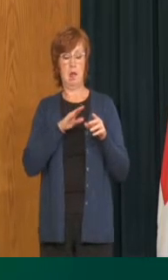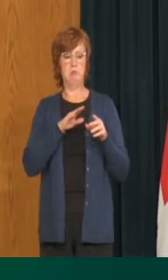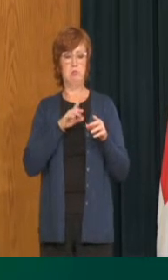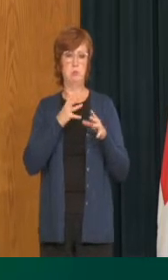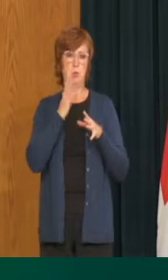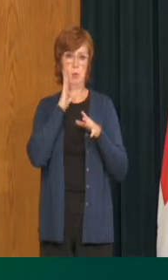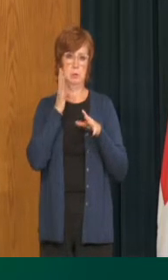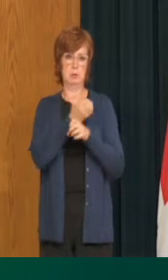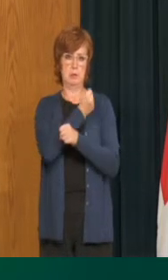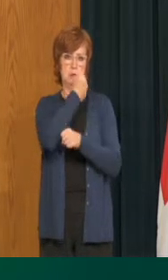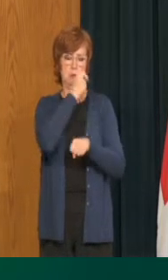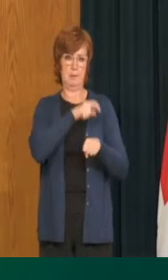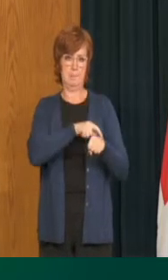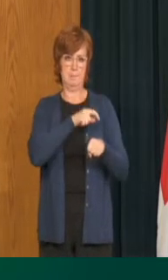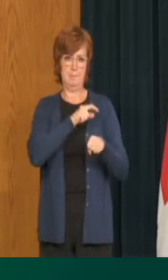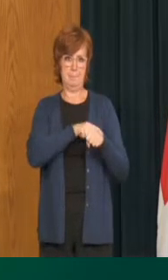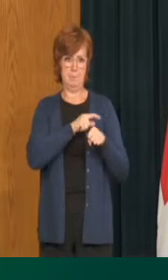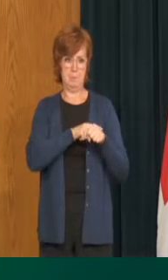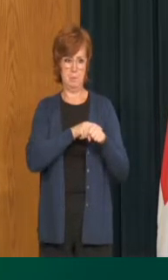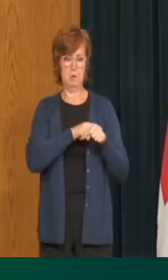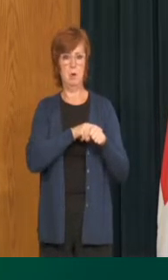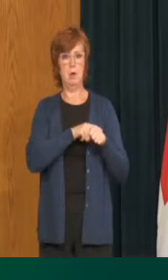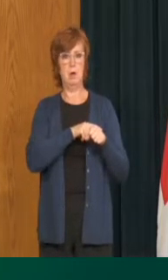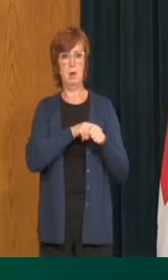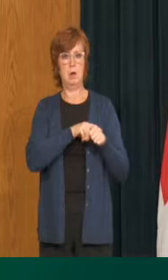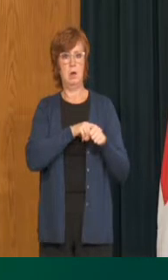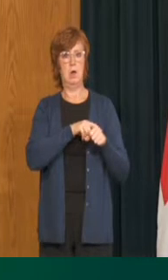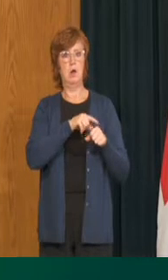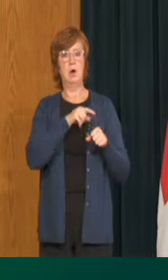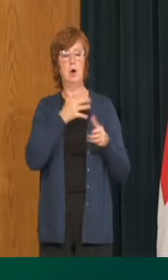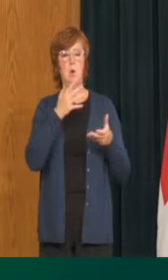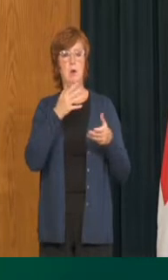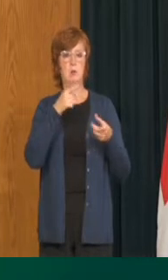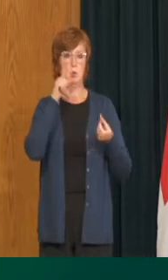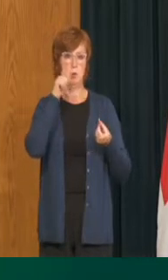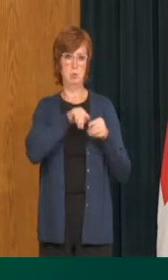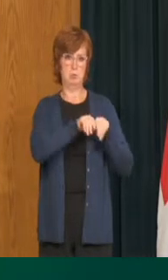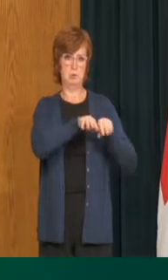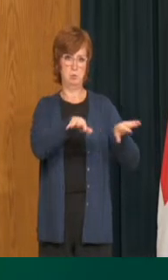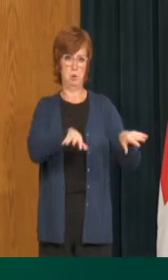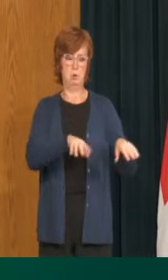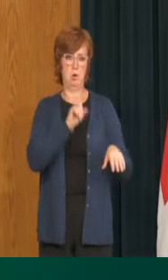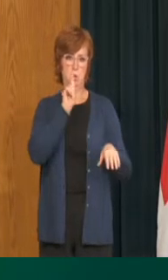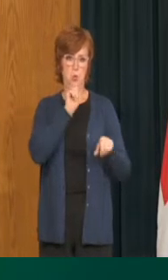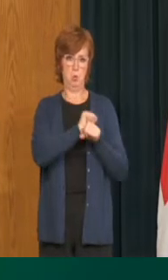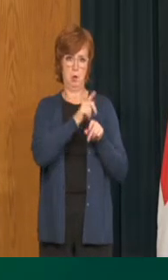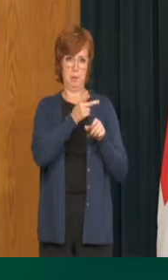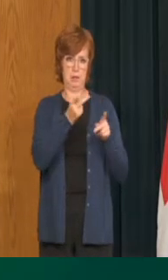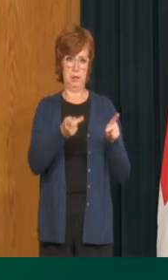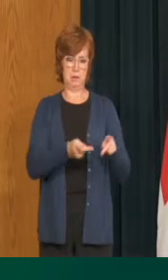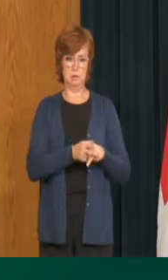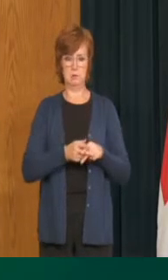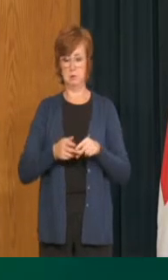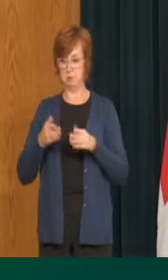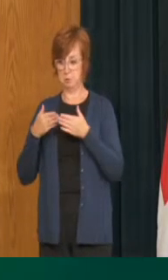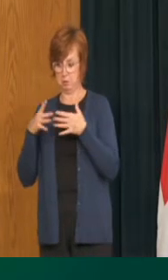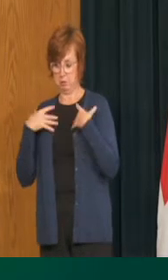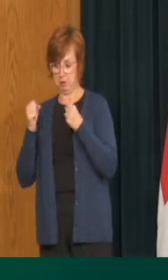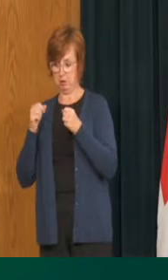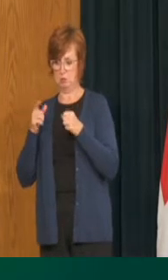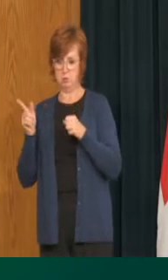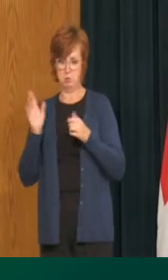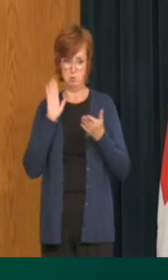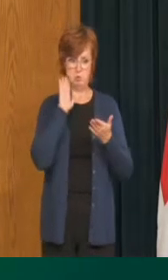large workplaces, but certainly we're confident that working with public health, a large workplace like the refinery